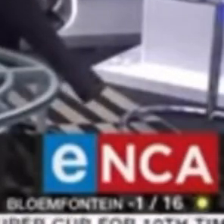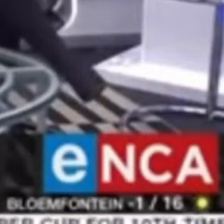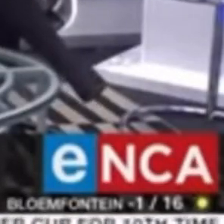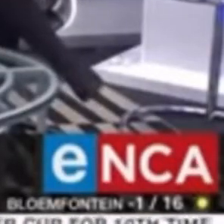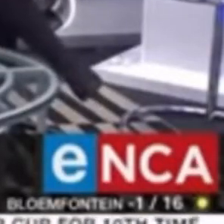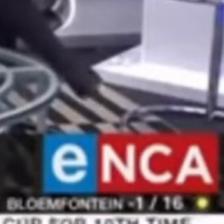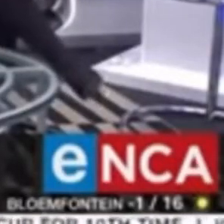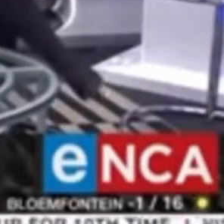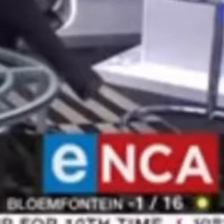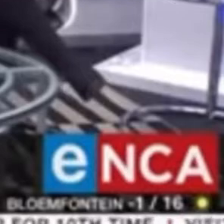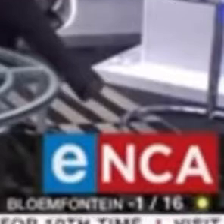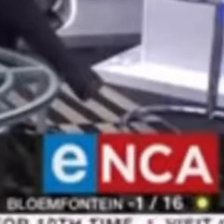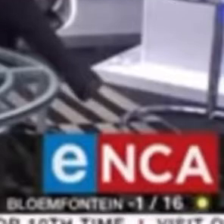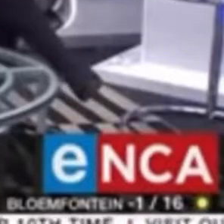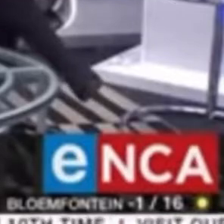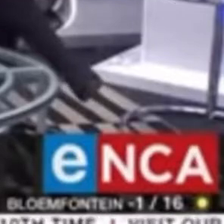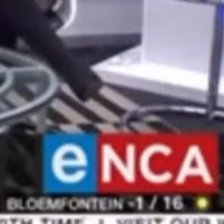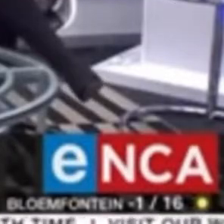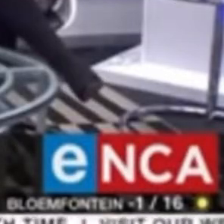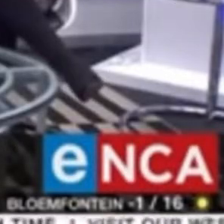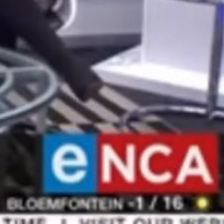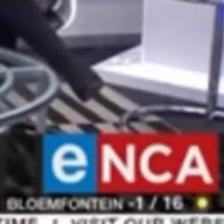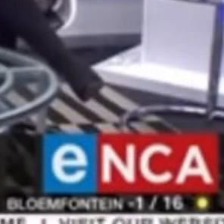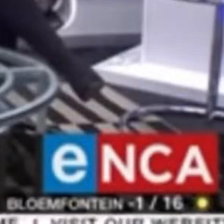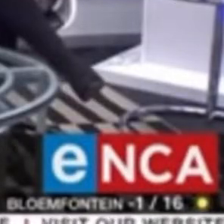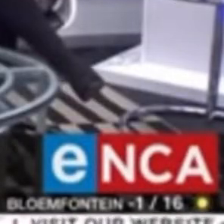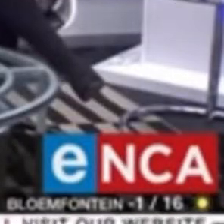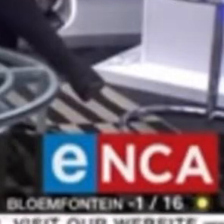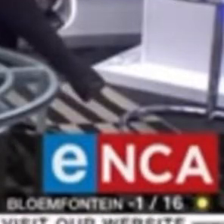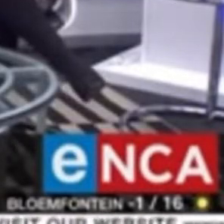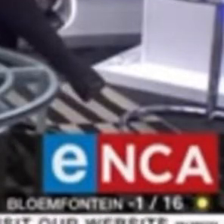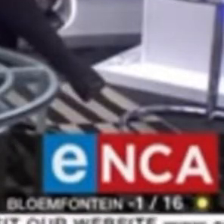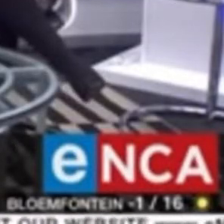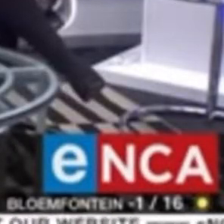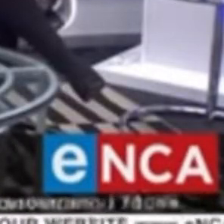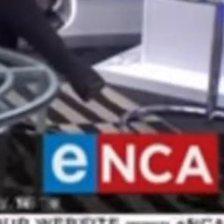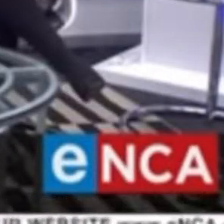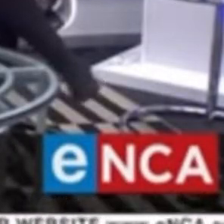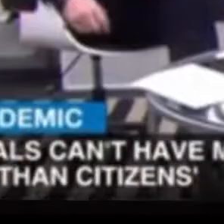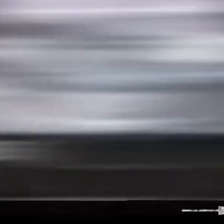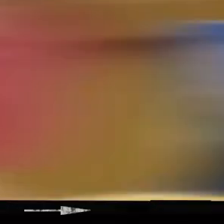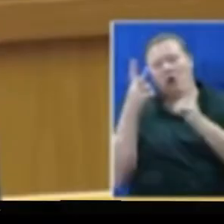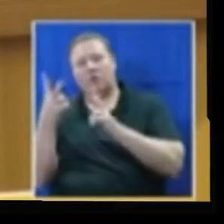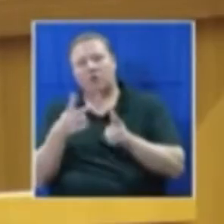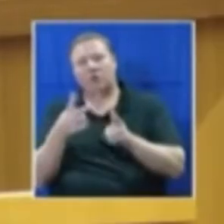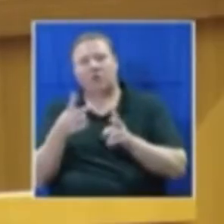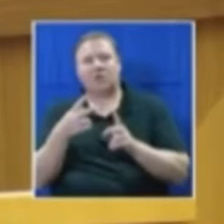on police to take charge and arrest rapists. He says they must intensify efforts to protect women.